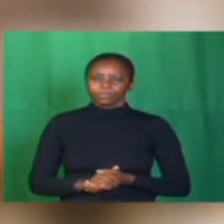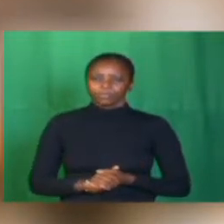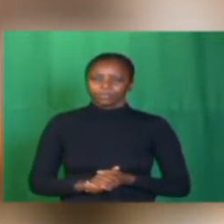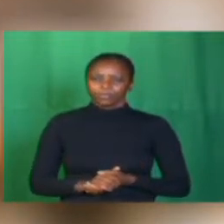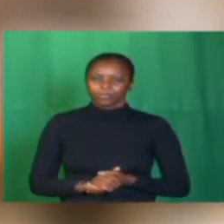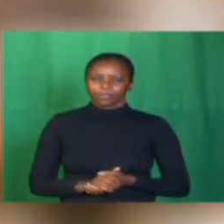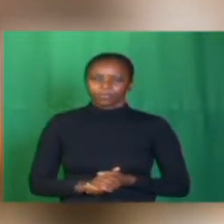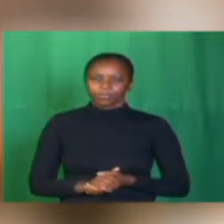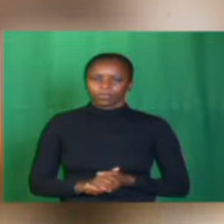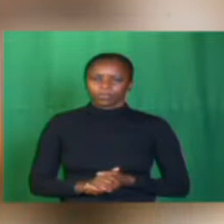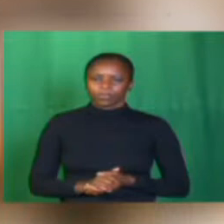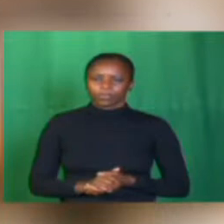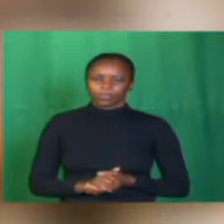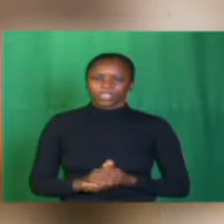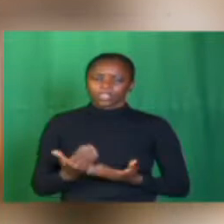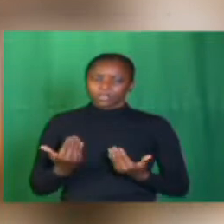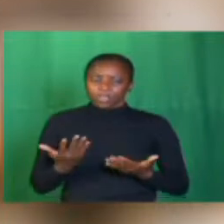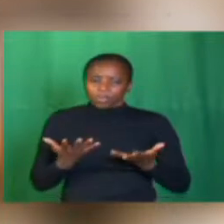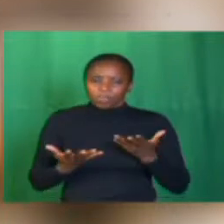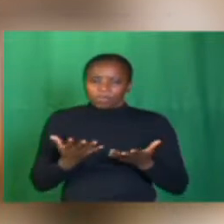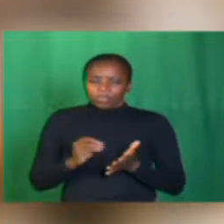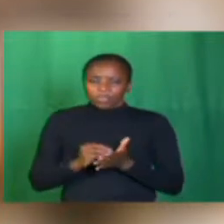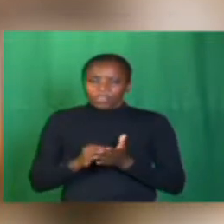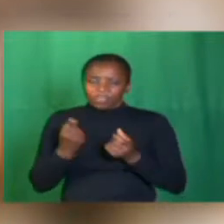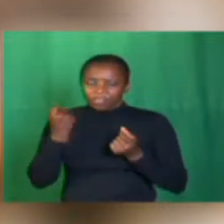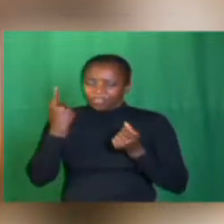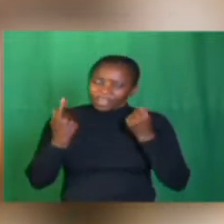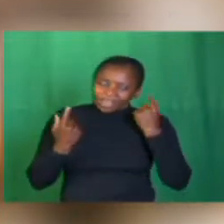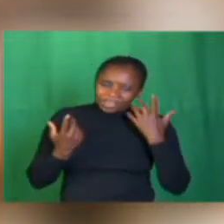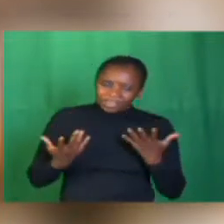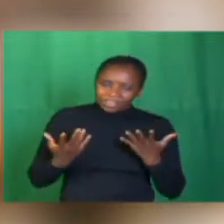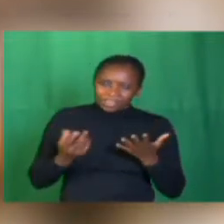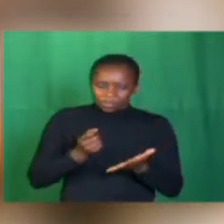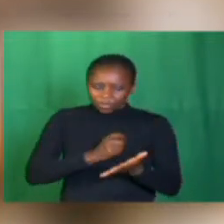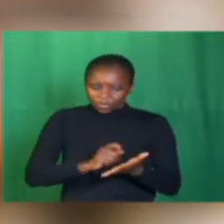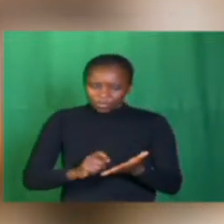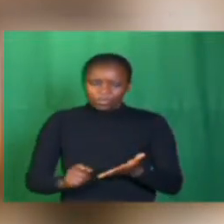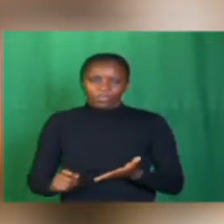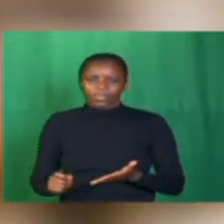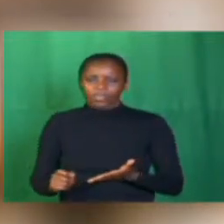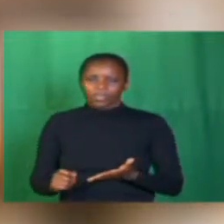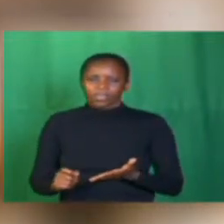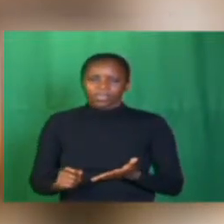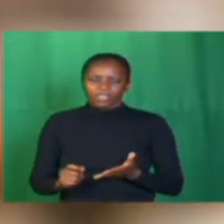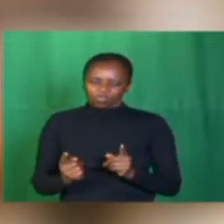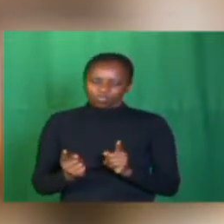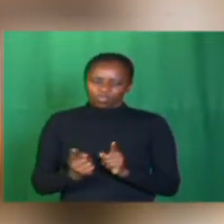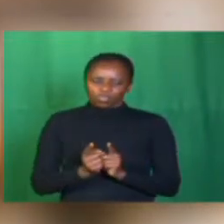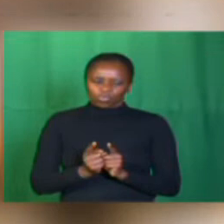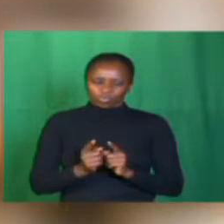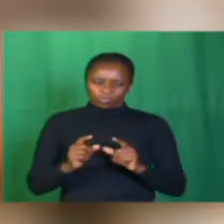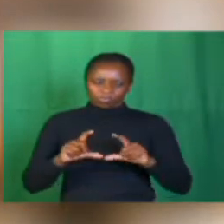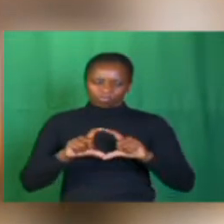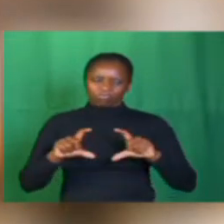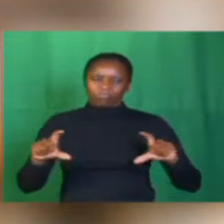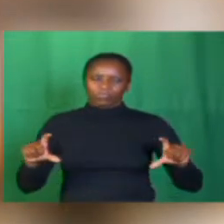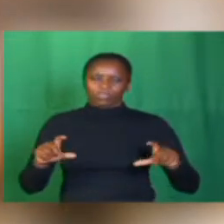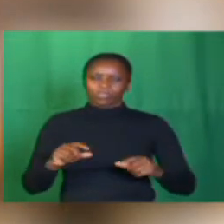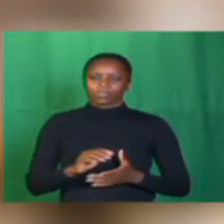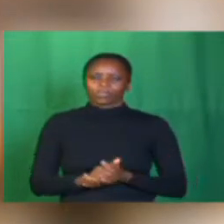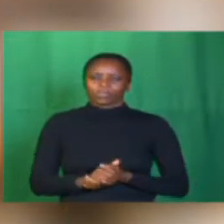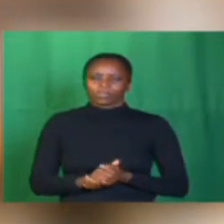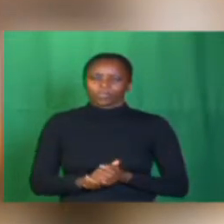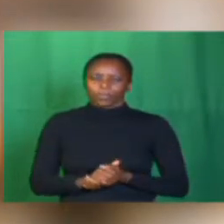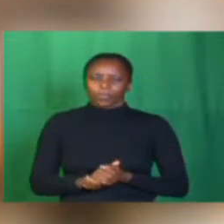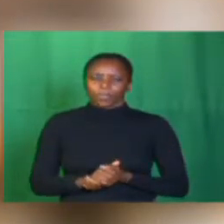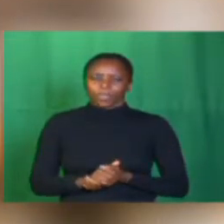to just give you a clue, you will simply write that short paragraph. While Jesus Christ was talking